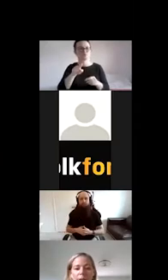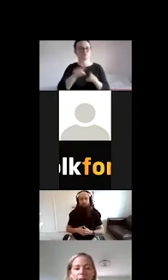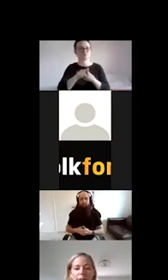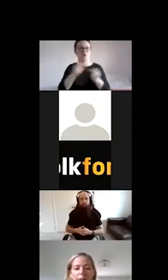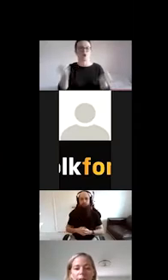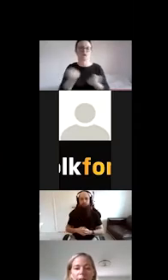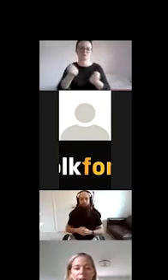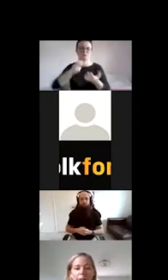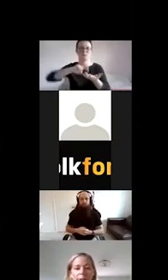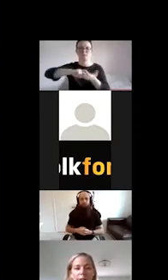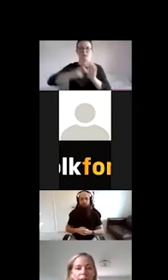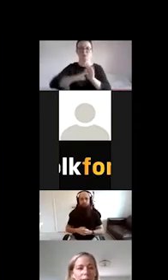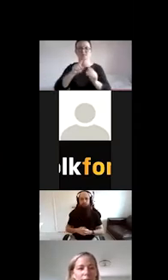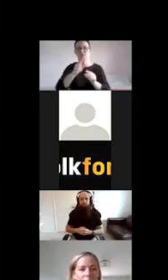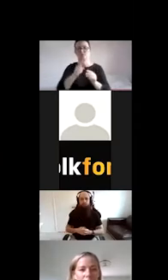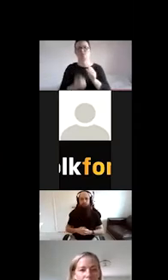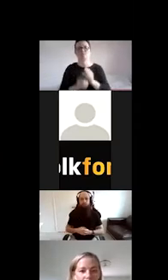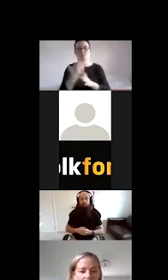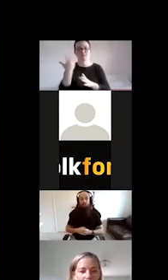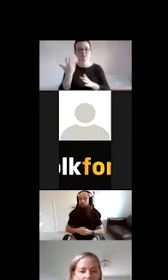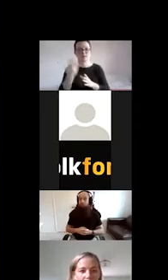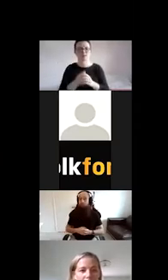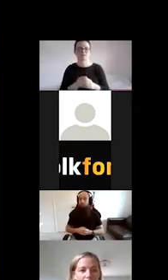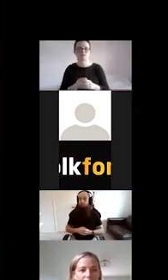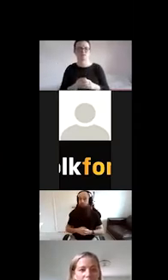Do we have any?